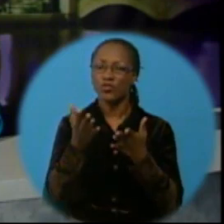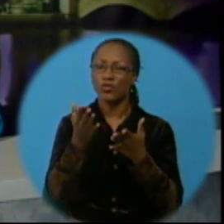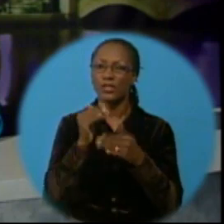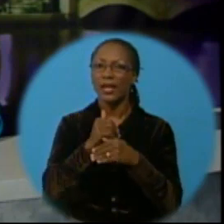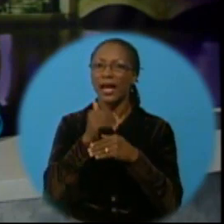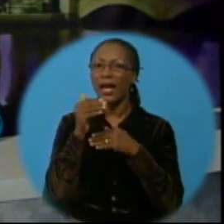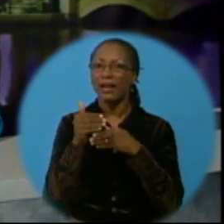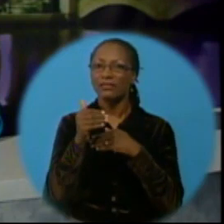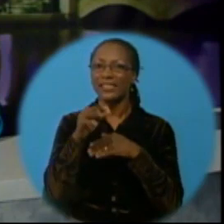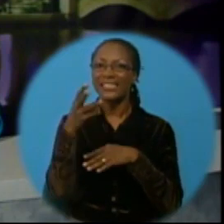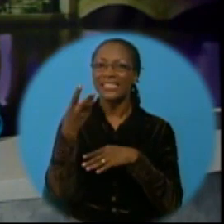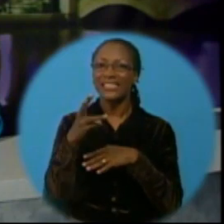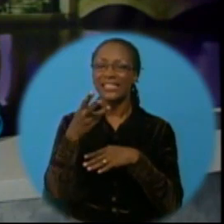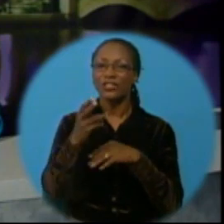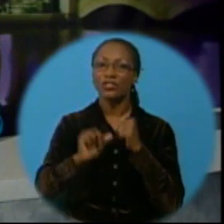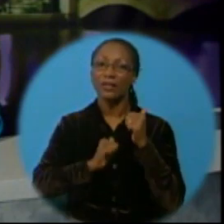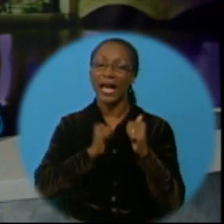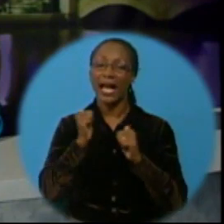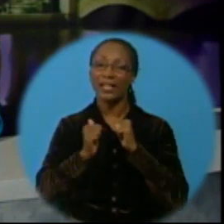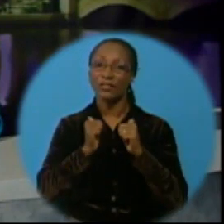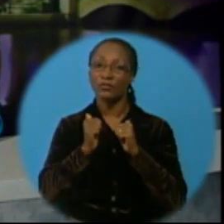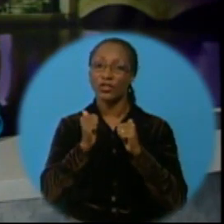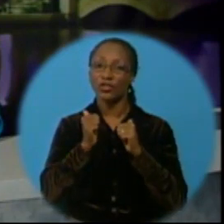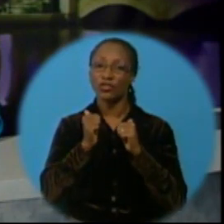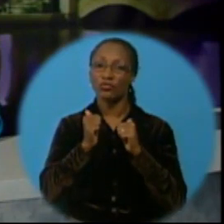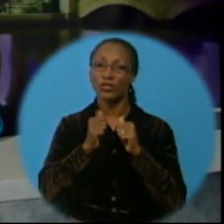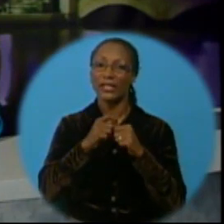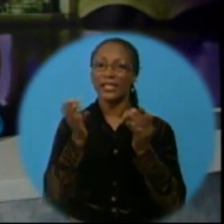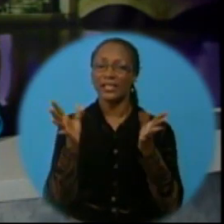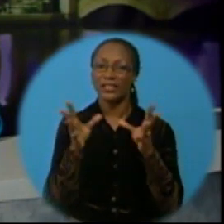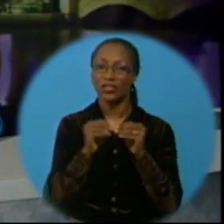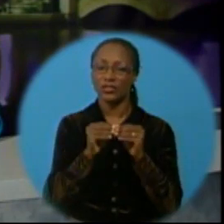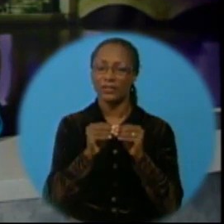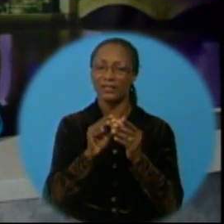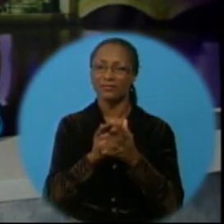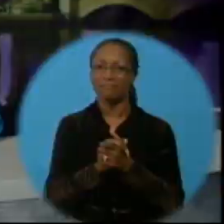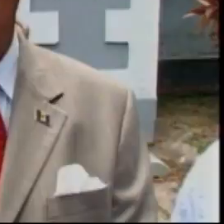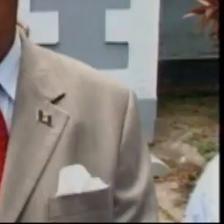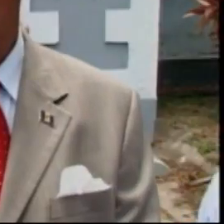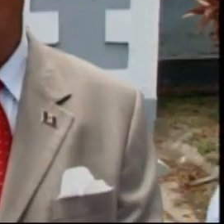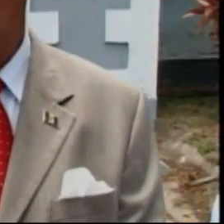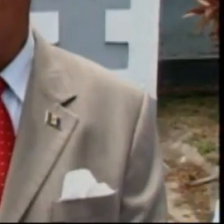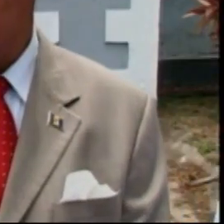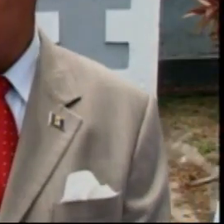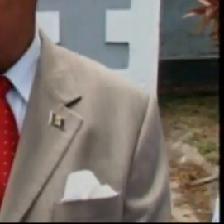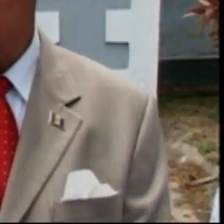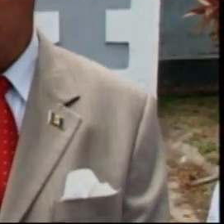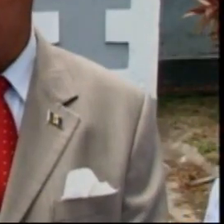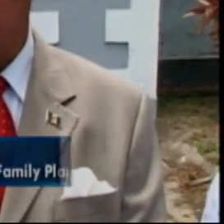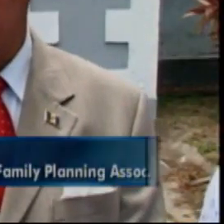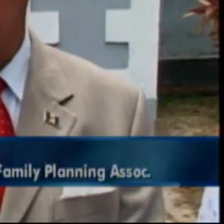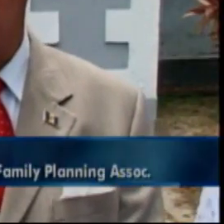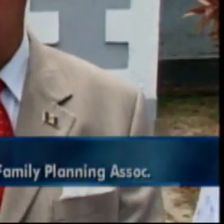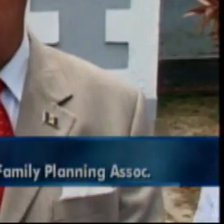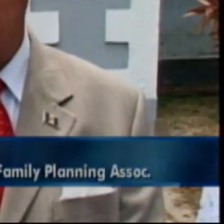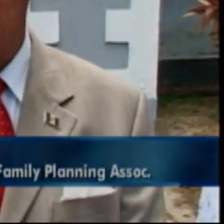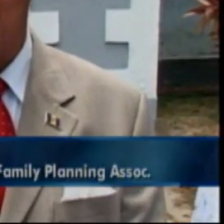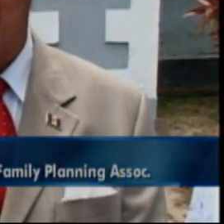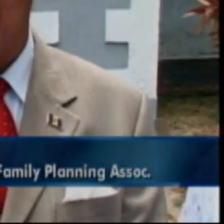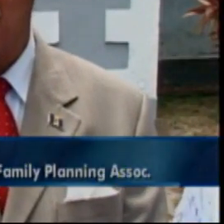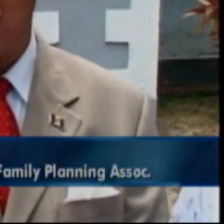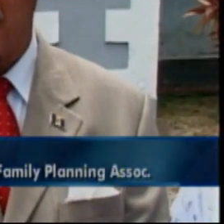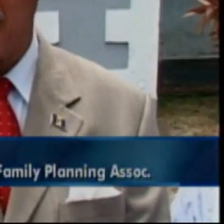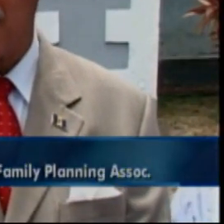60th anniversary service at the St. Mary's Anglican Church. We have lost 50% of our subvention from the government over the